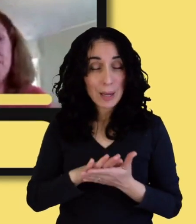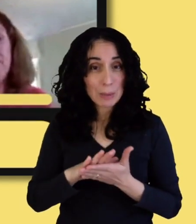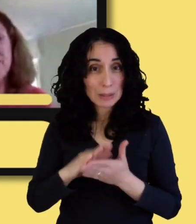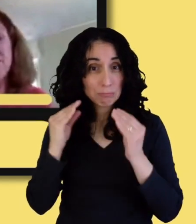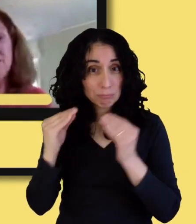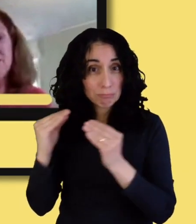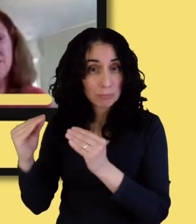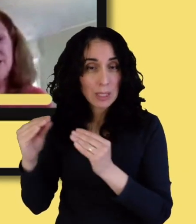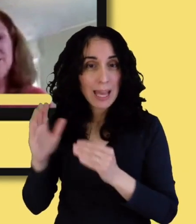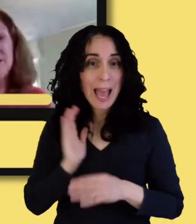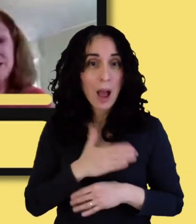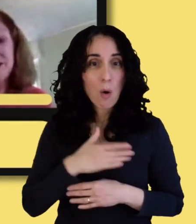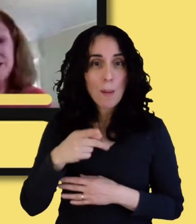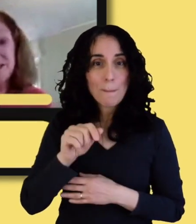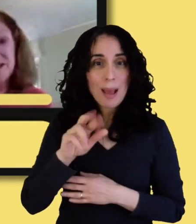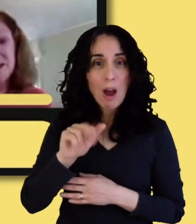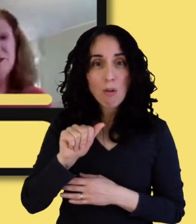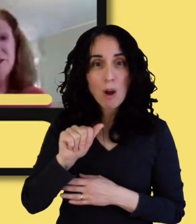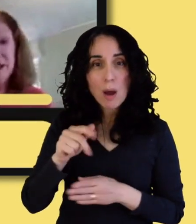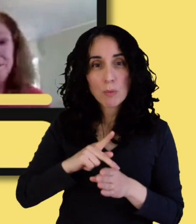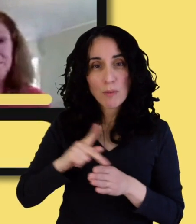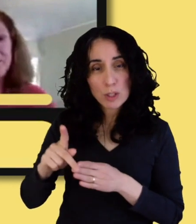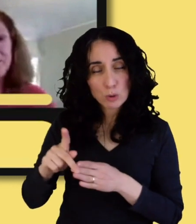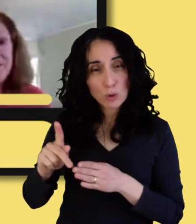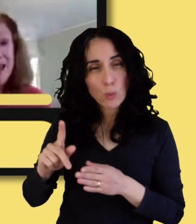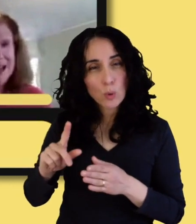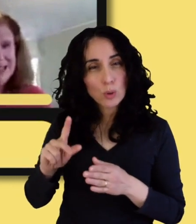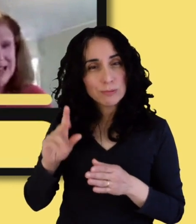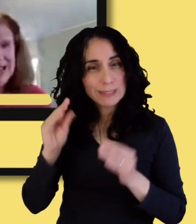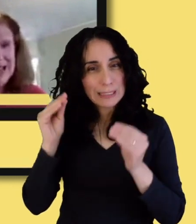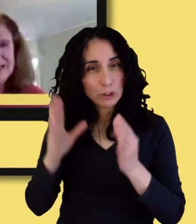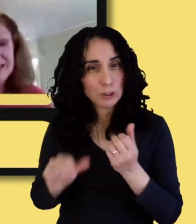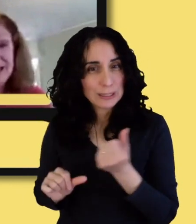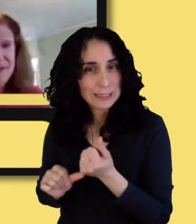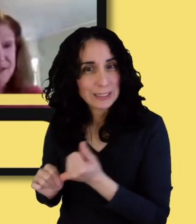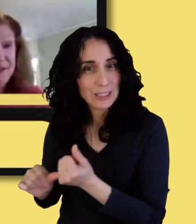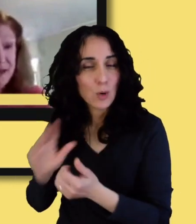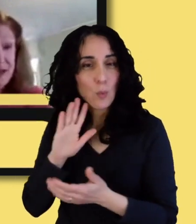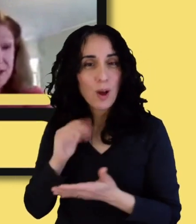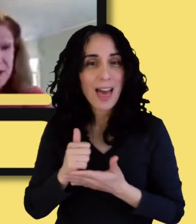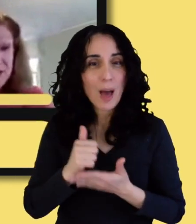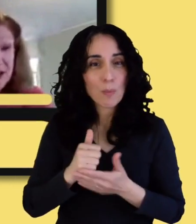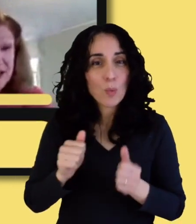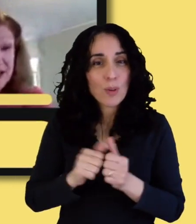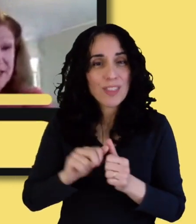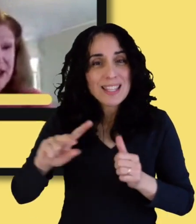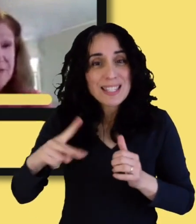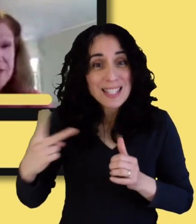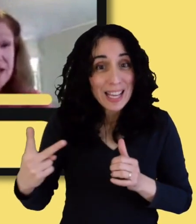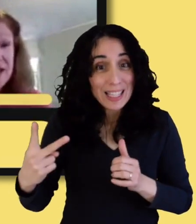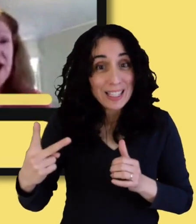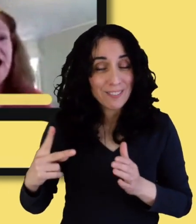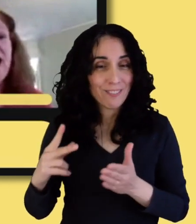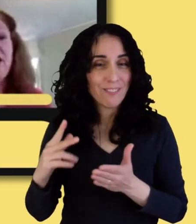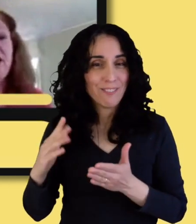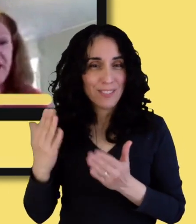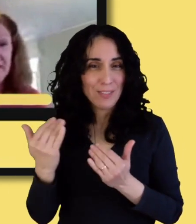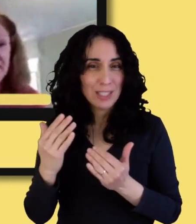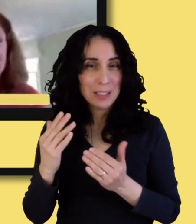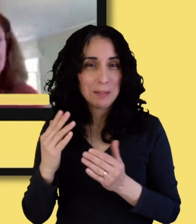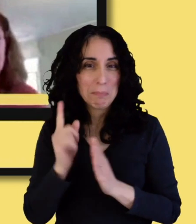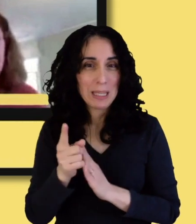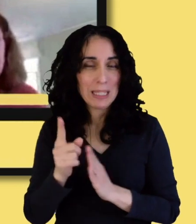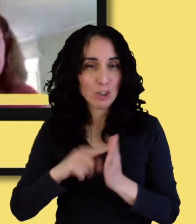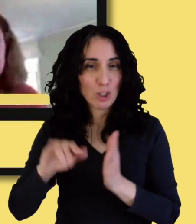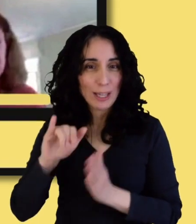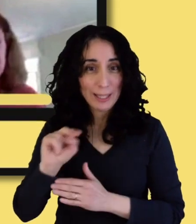of our paraprofessionals or teaching assistants doing the second 15-minute check-in that I was doing. I will pass